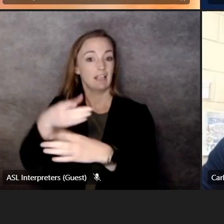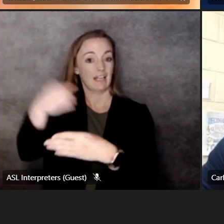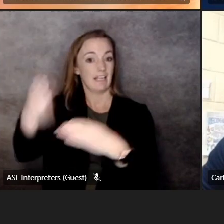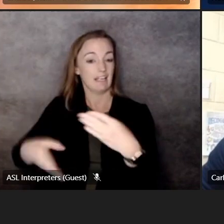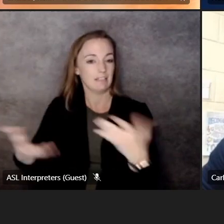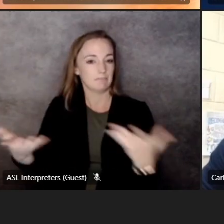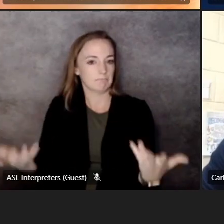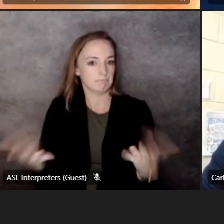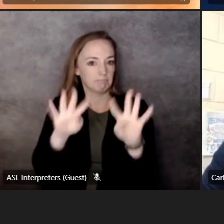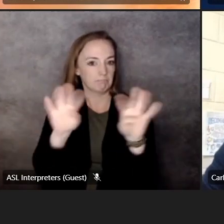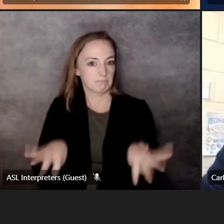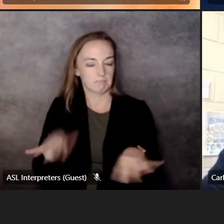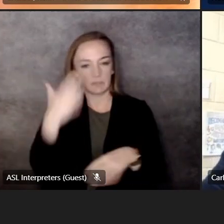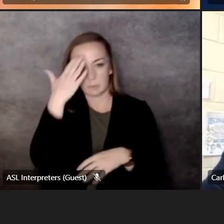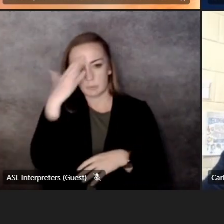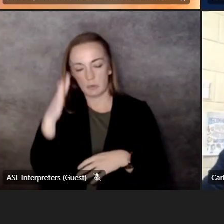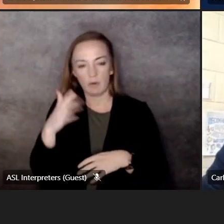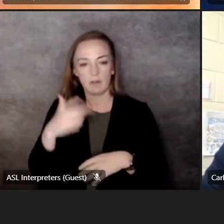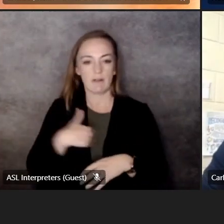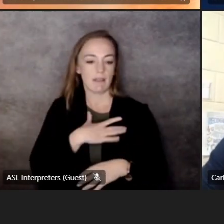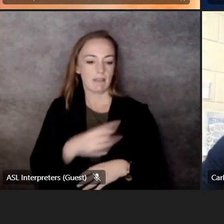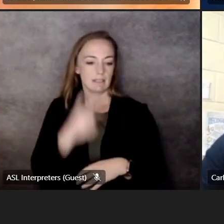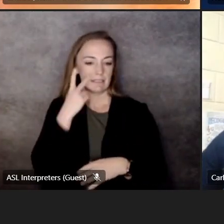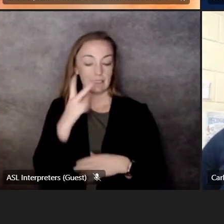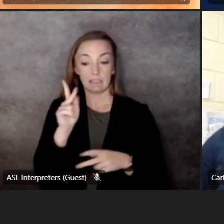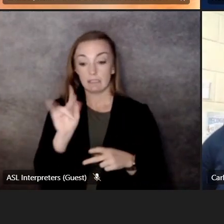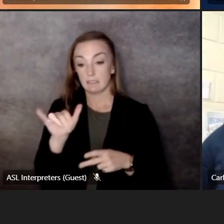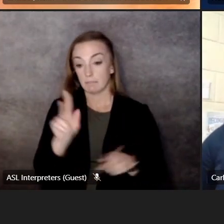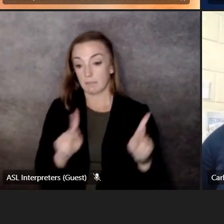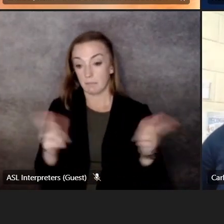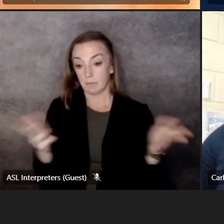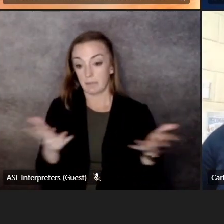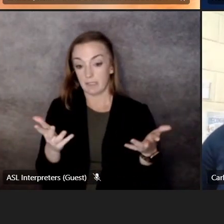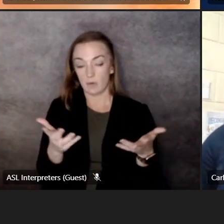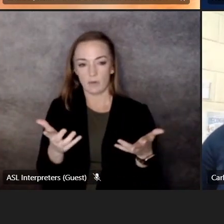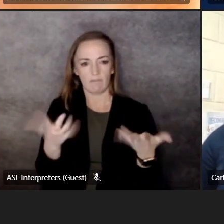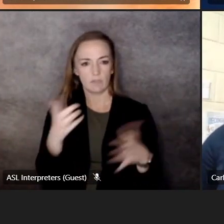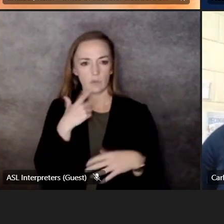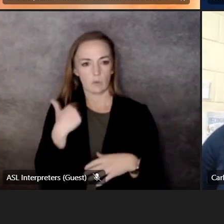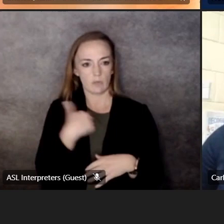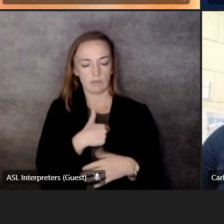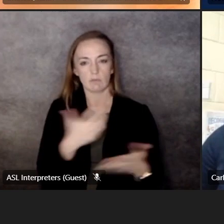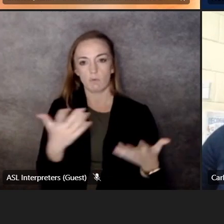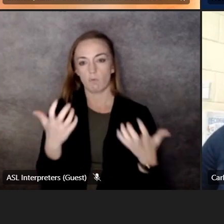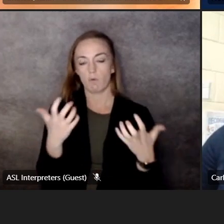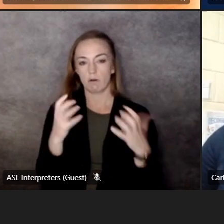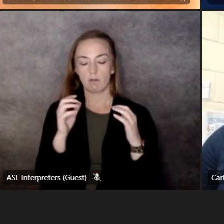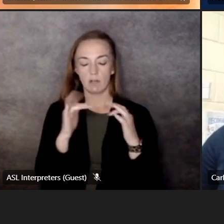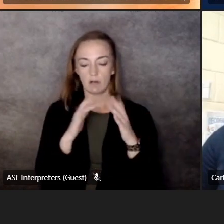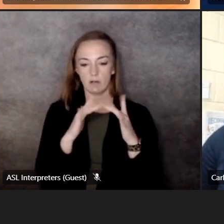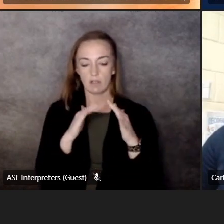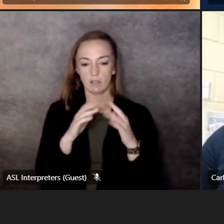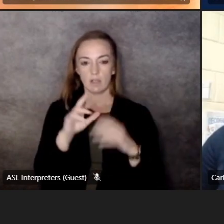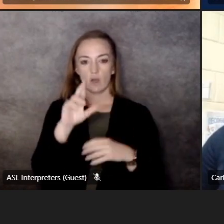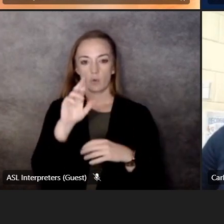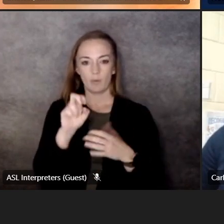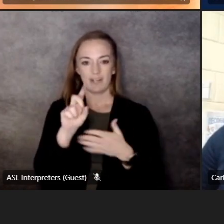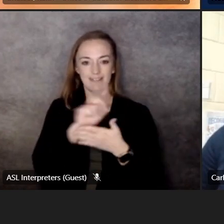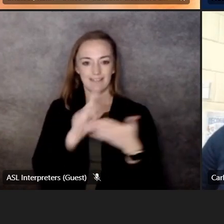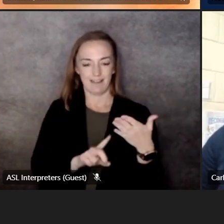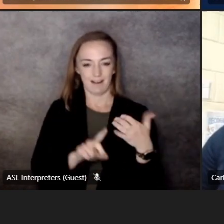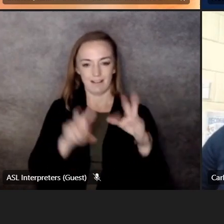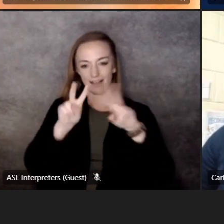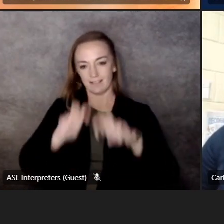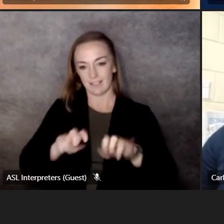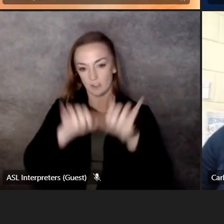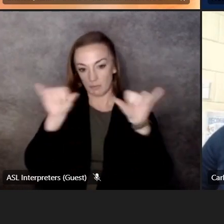think what Kentuckians told us is that we wanted a redesigned assessment system that got at some of these